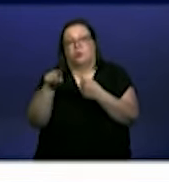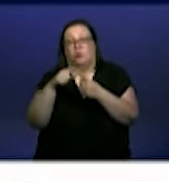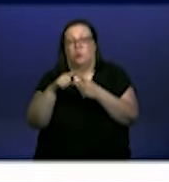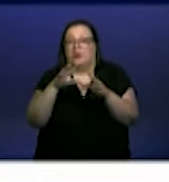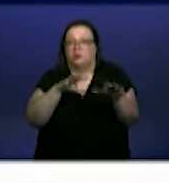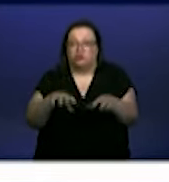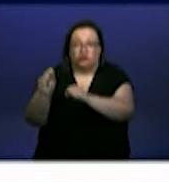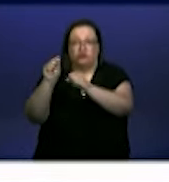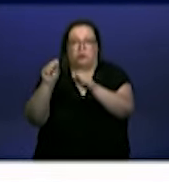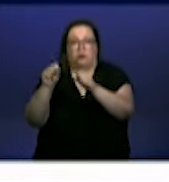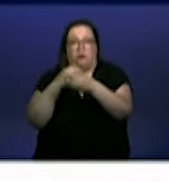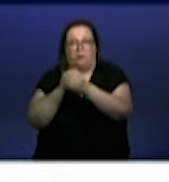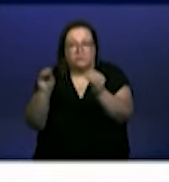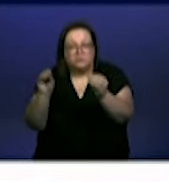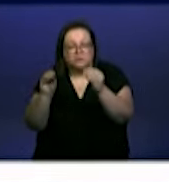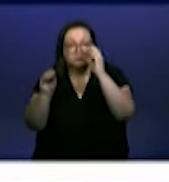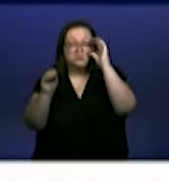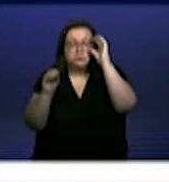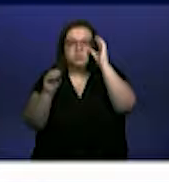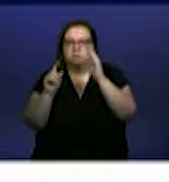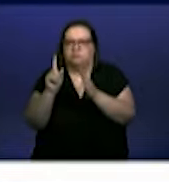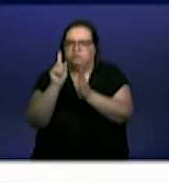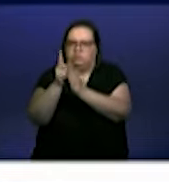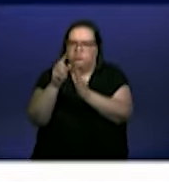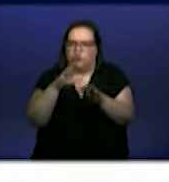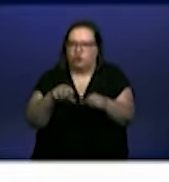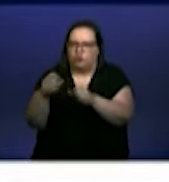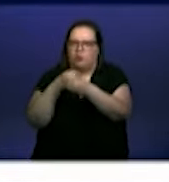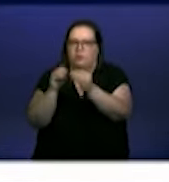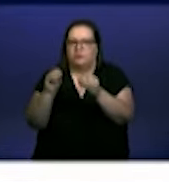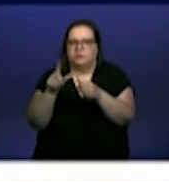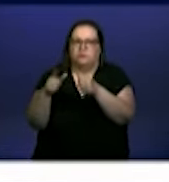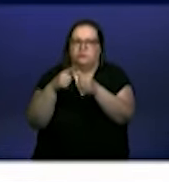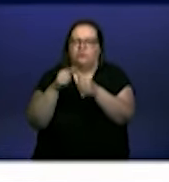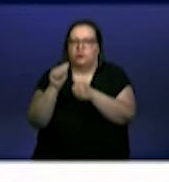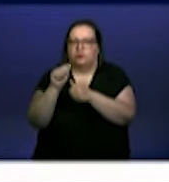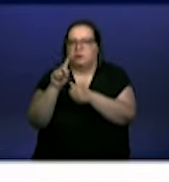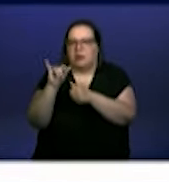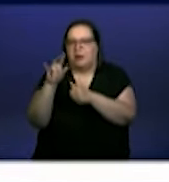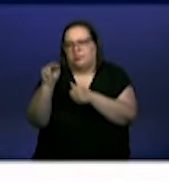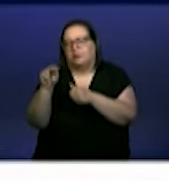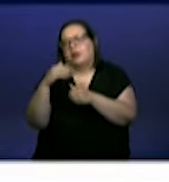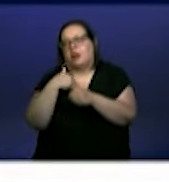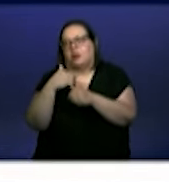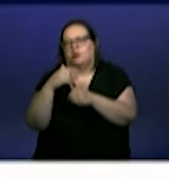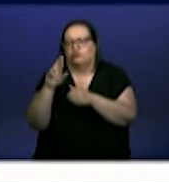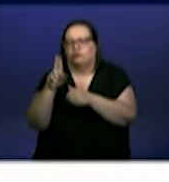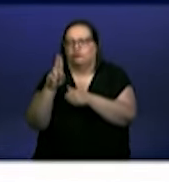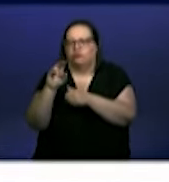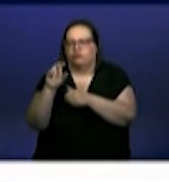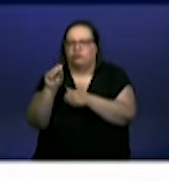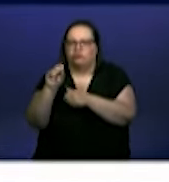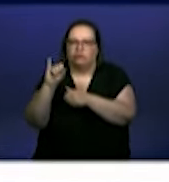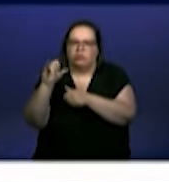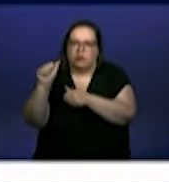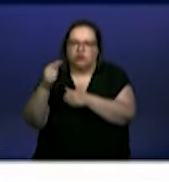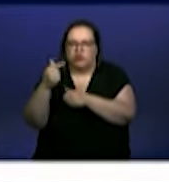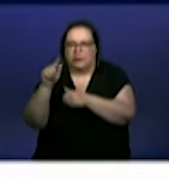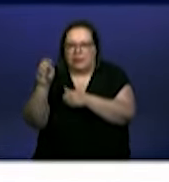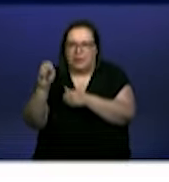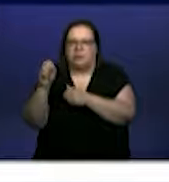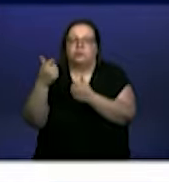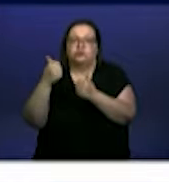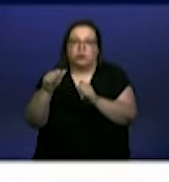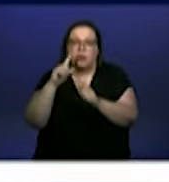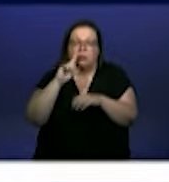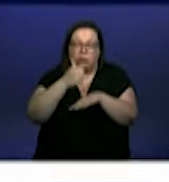office, as soon as he took office, his first administration, we had Russiagate, which we know was a lie. They were trying to plant spies,